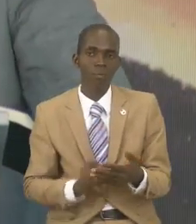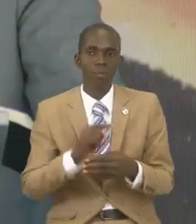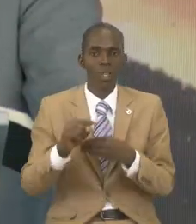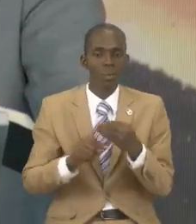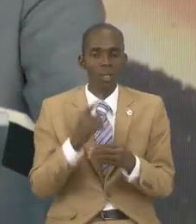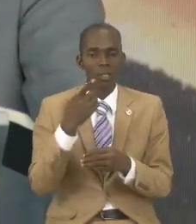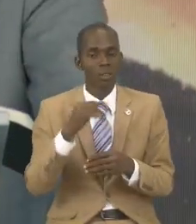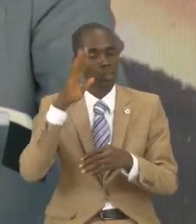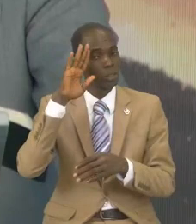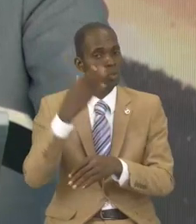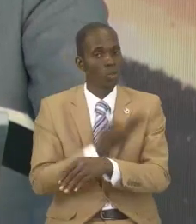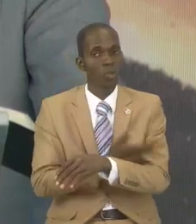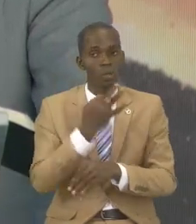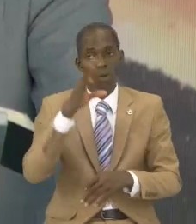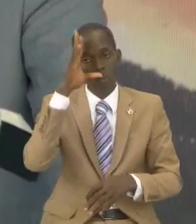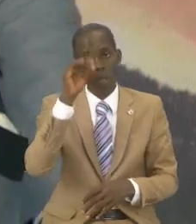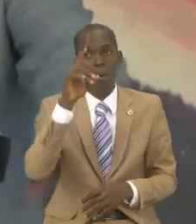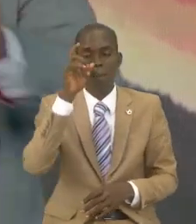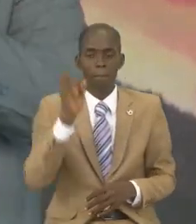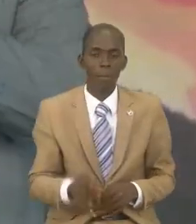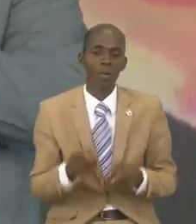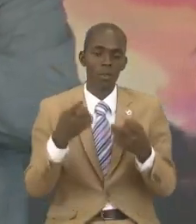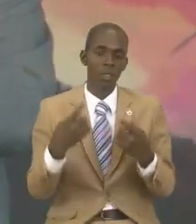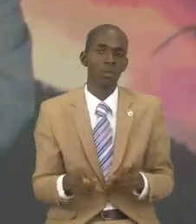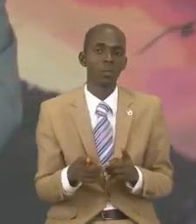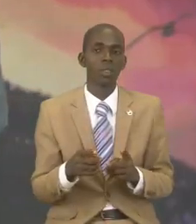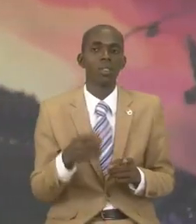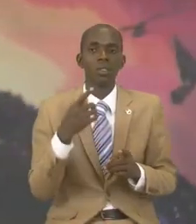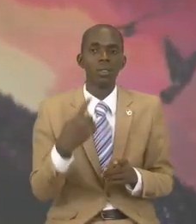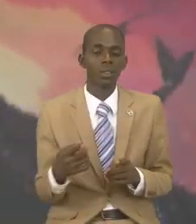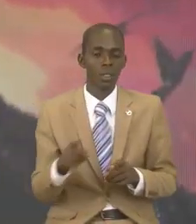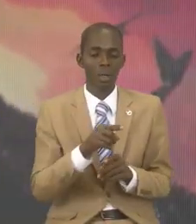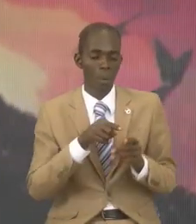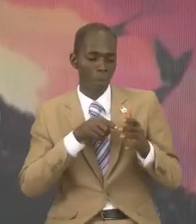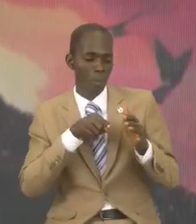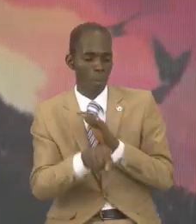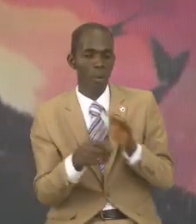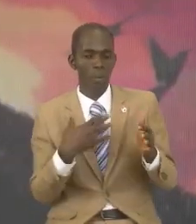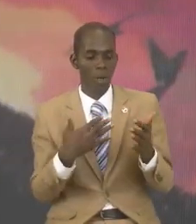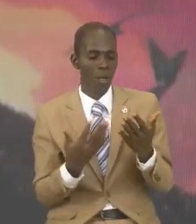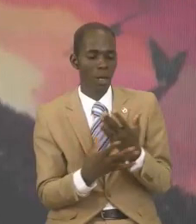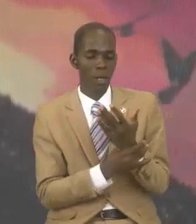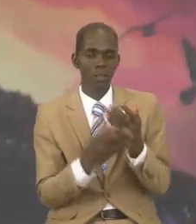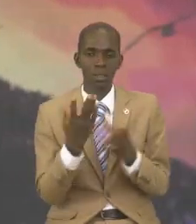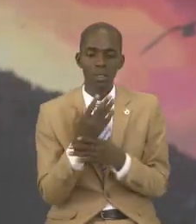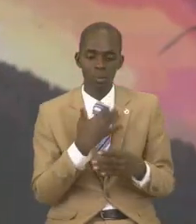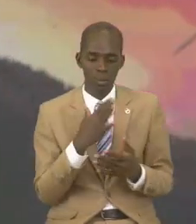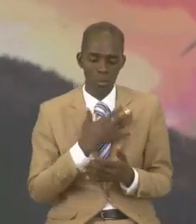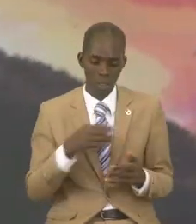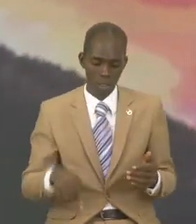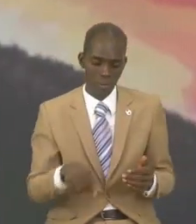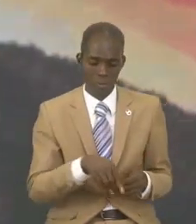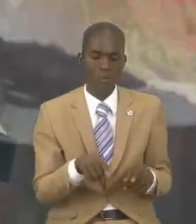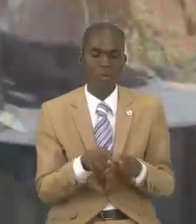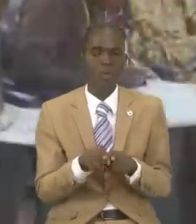Son of Man must be fulfilled. They pierced my hands and my feet. Look at verse